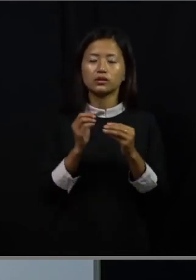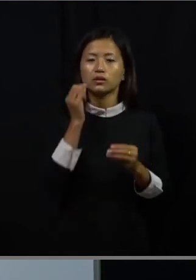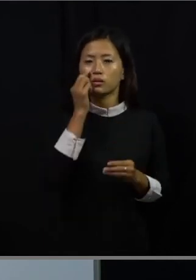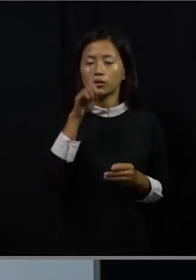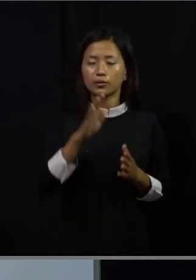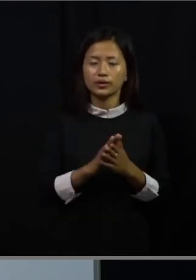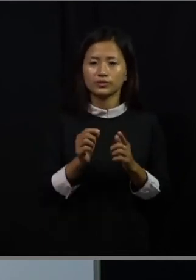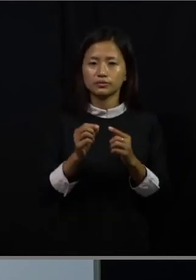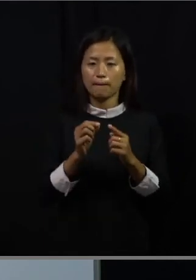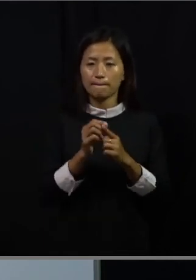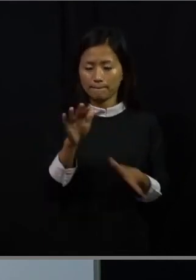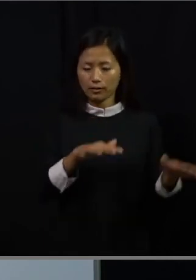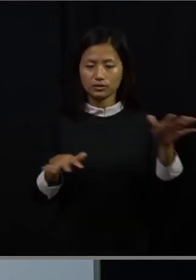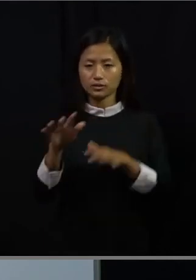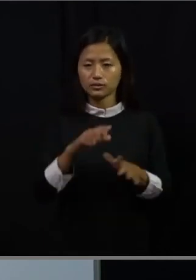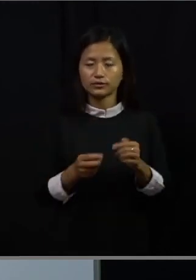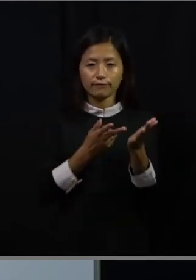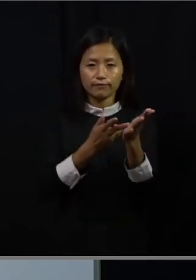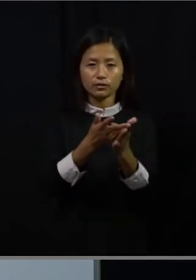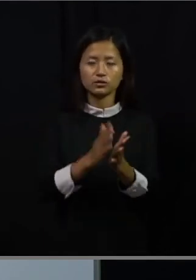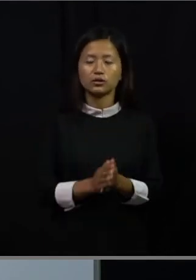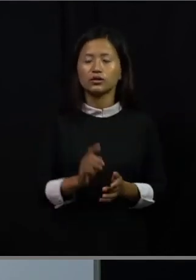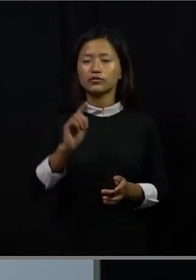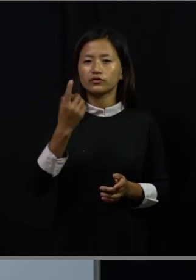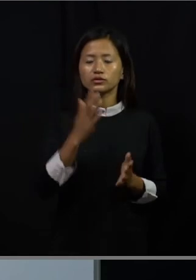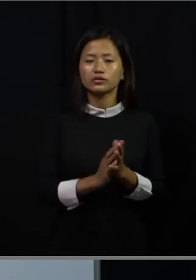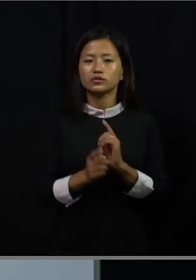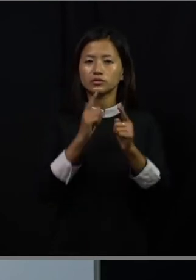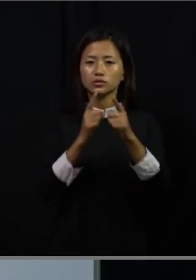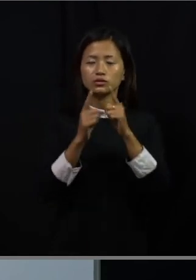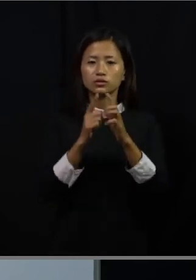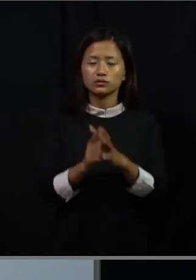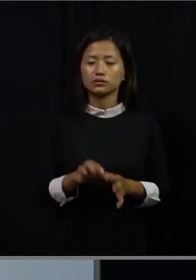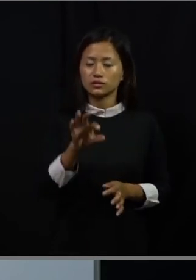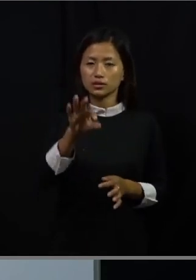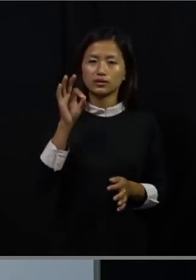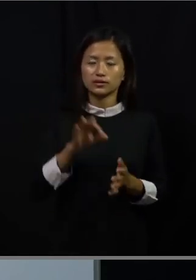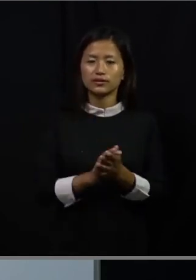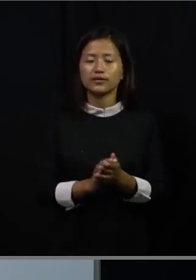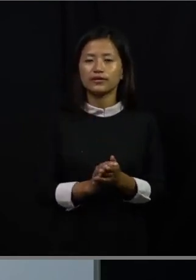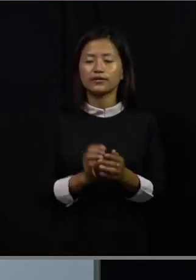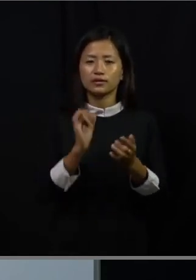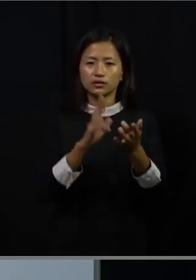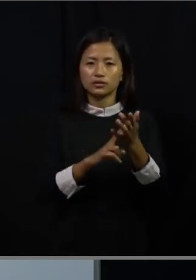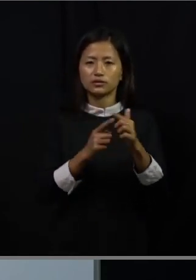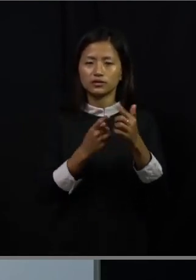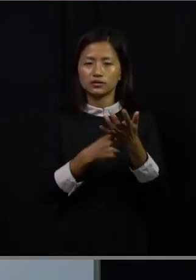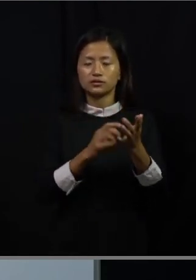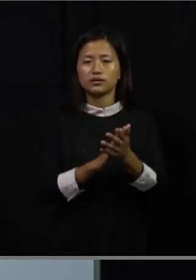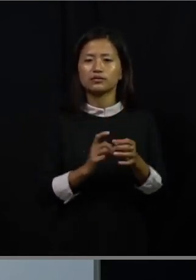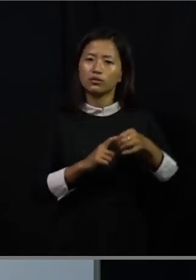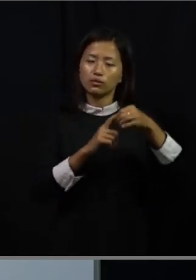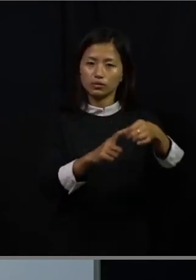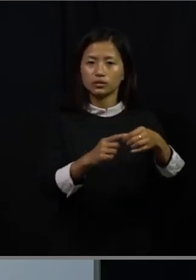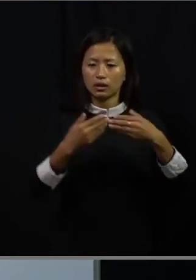participation in the village, okay, you go and talk to some women folk, right, and then you collect information, interview system, or you can give them